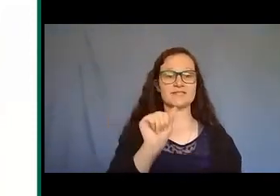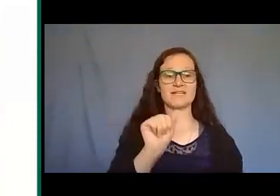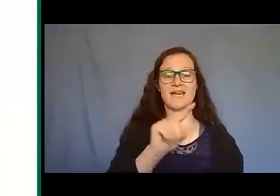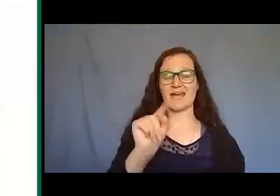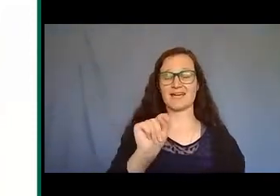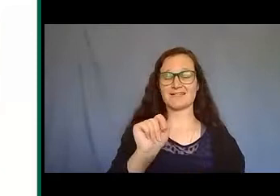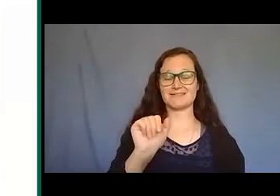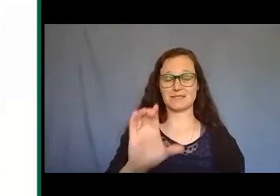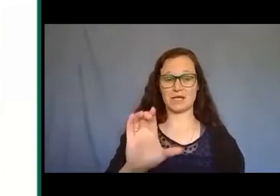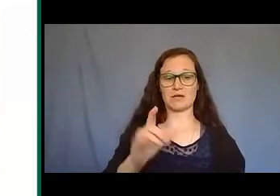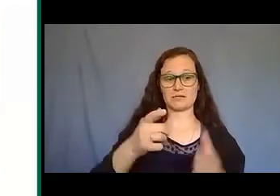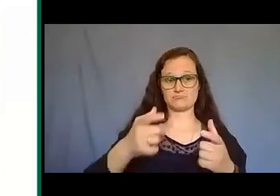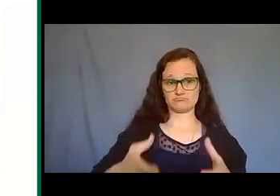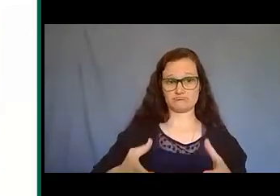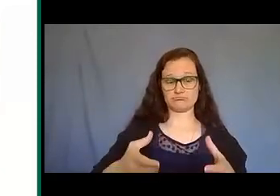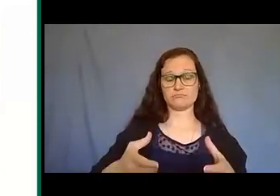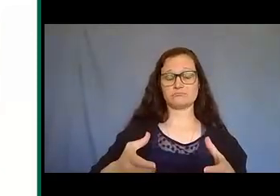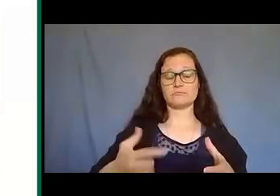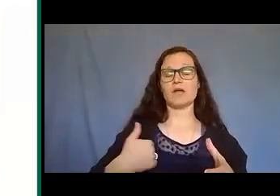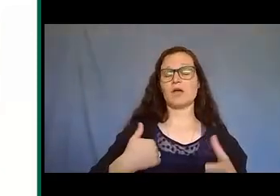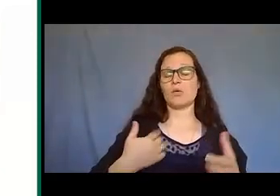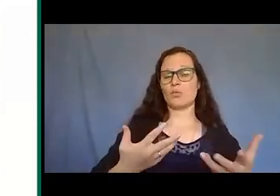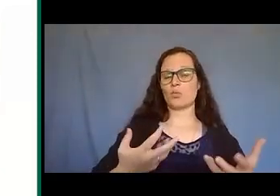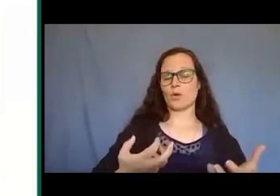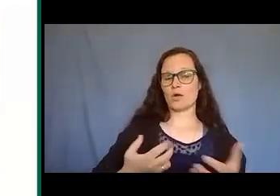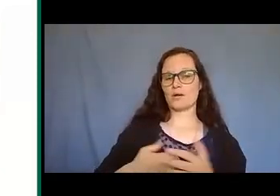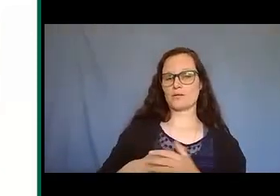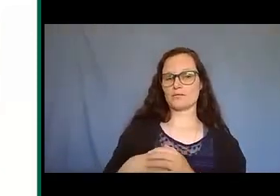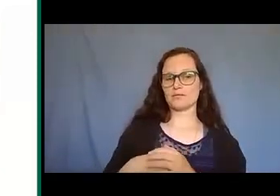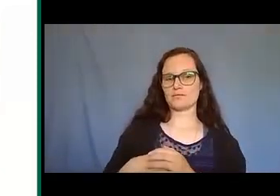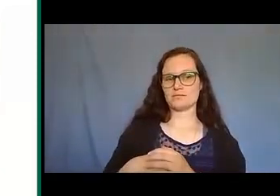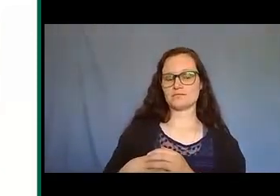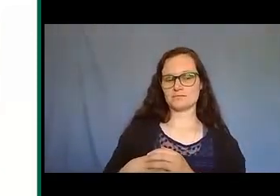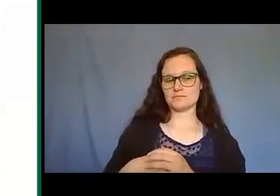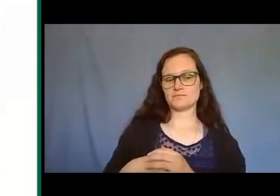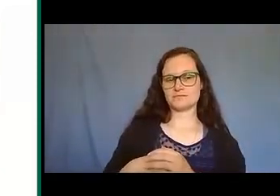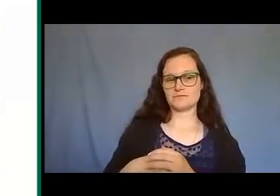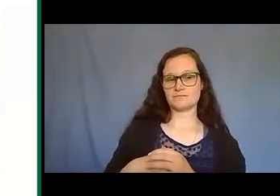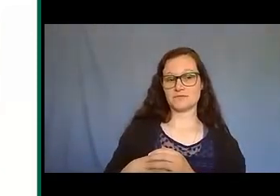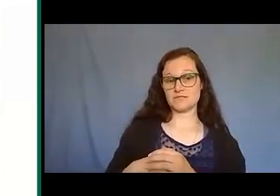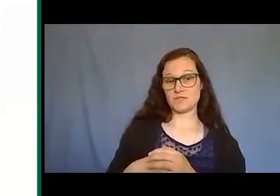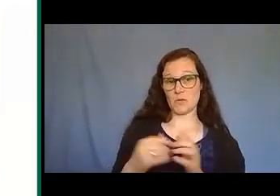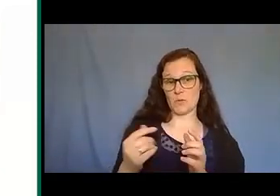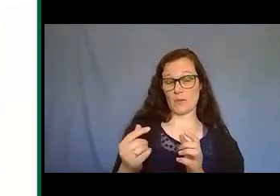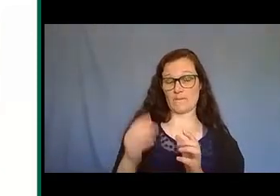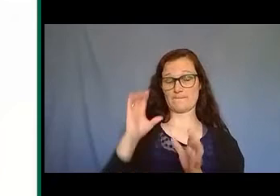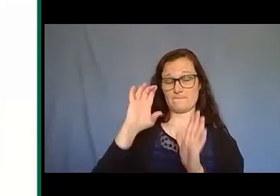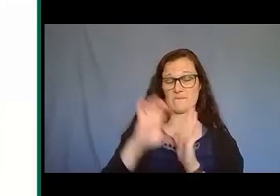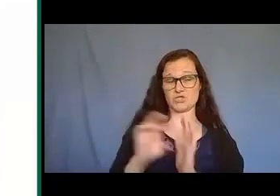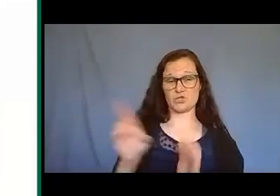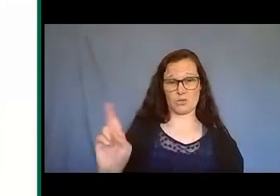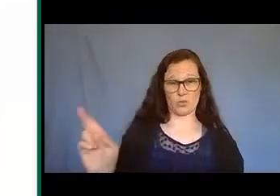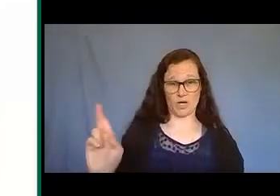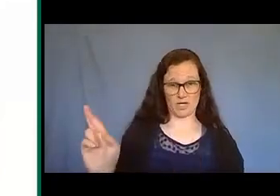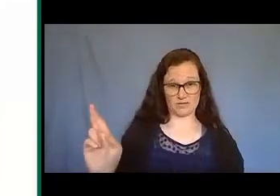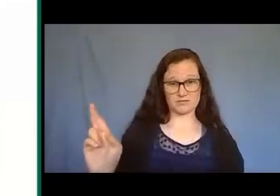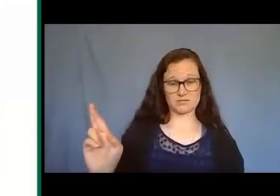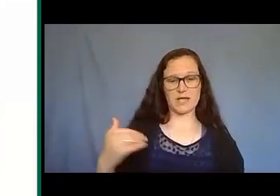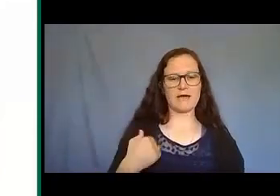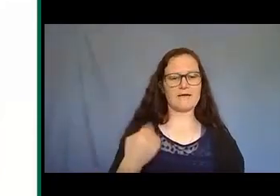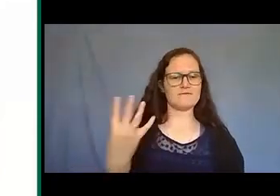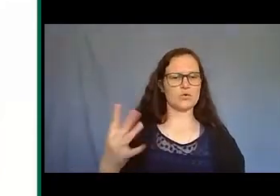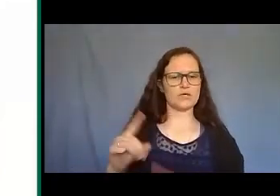Reservoir. And I want to point out a couple of things. So in the image on the right, we have 4